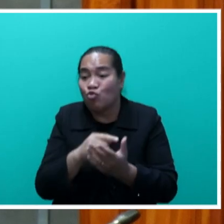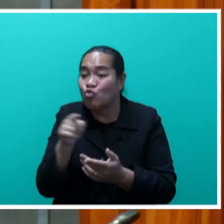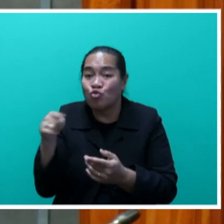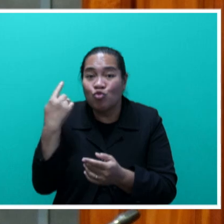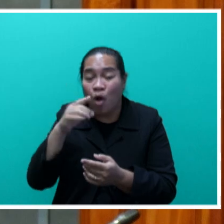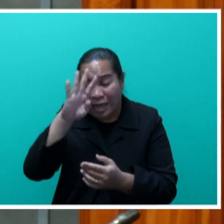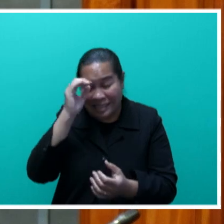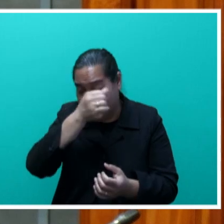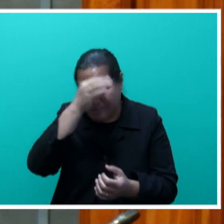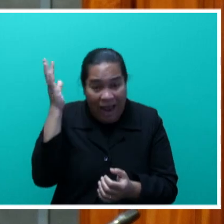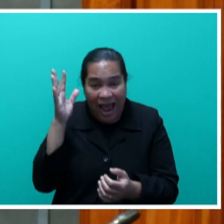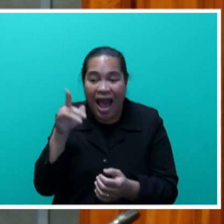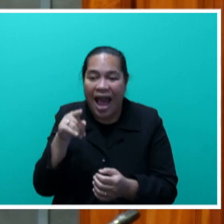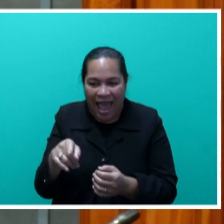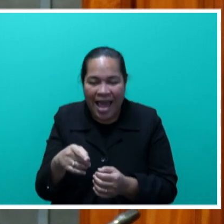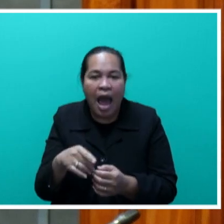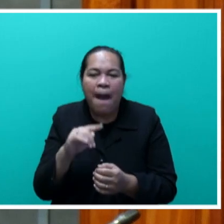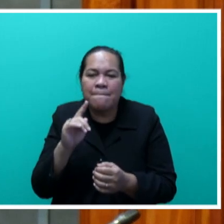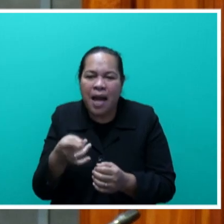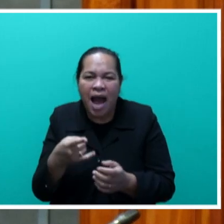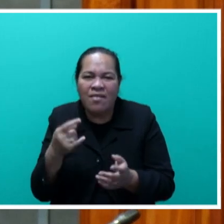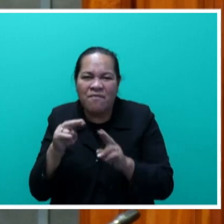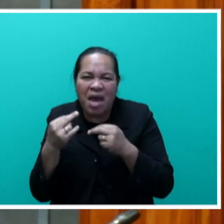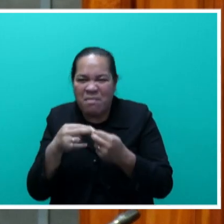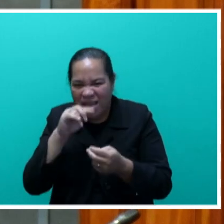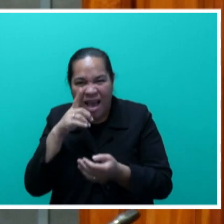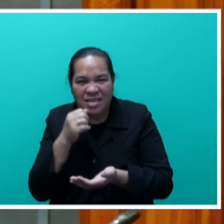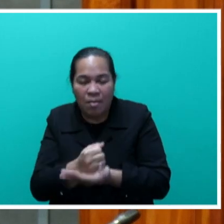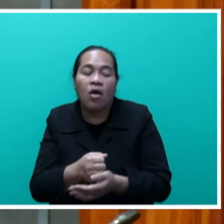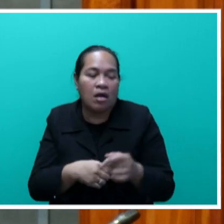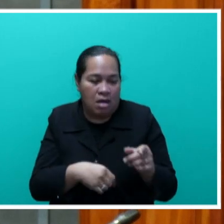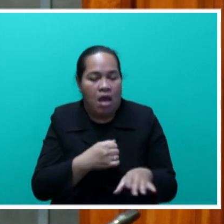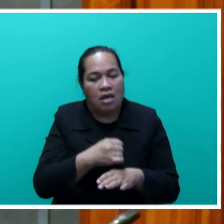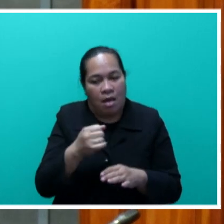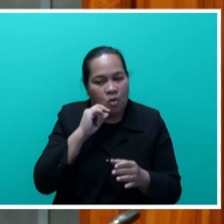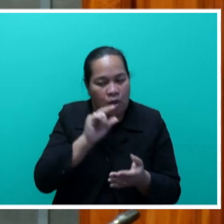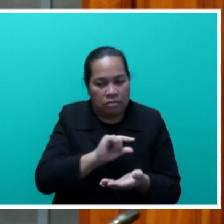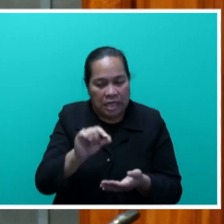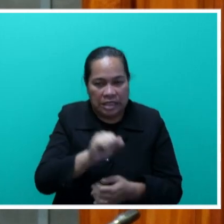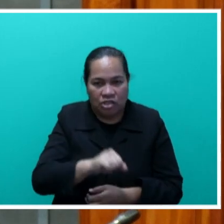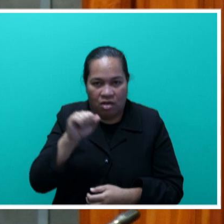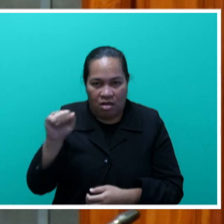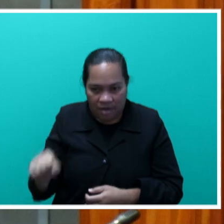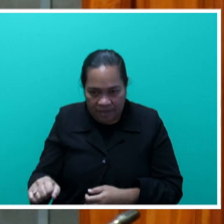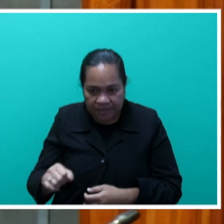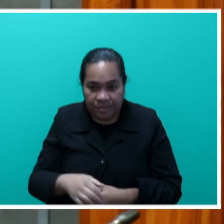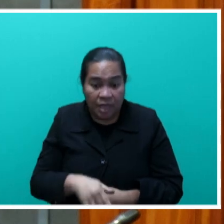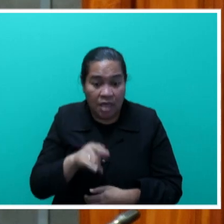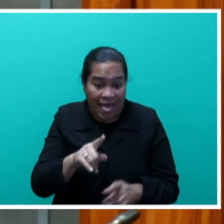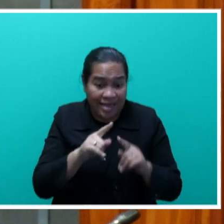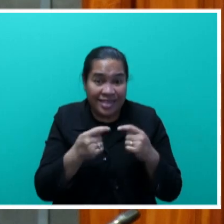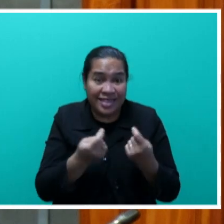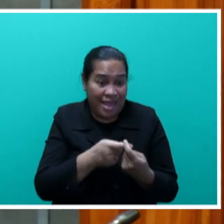community and parental guardian involvement in support for education. This budget supports initiatives that